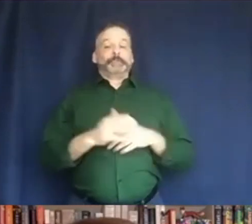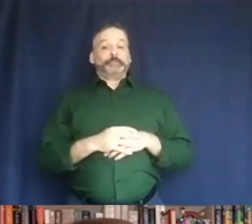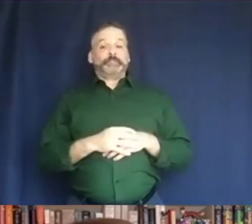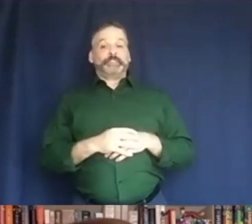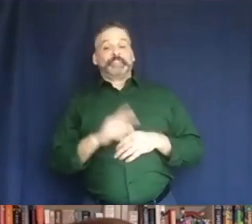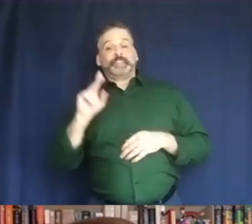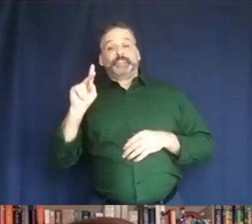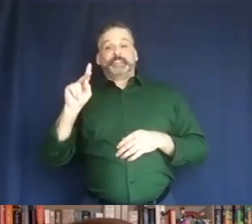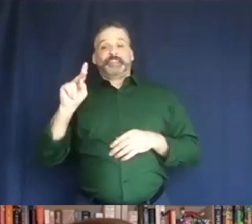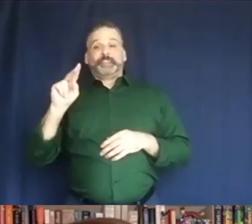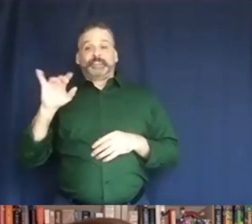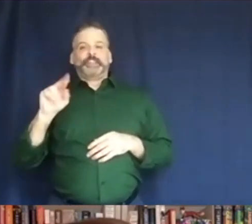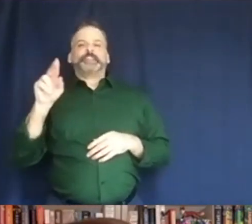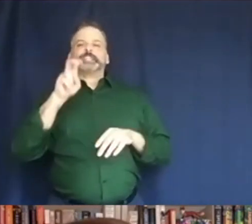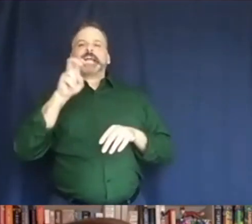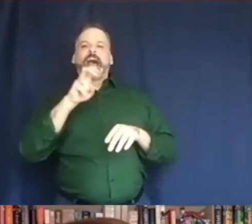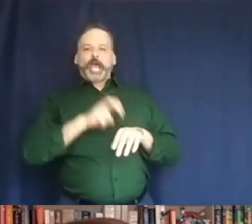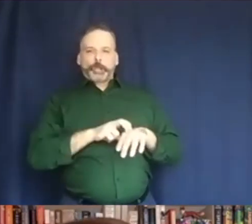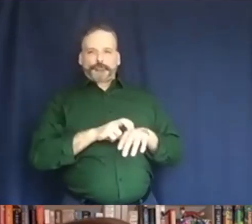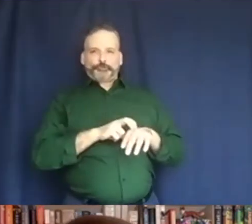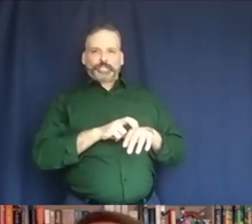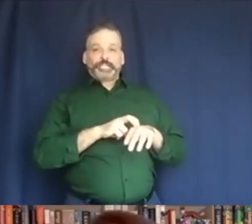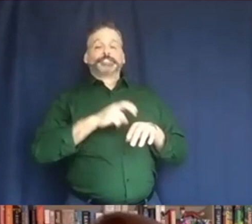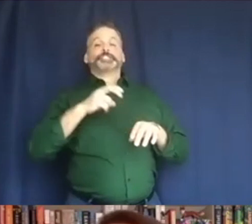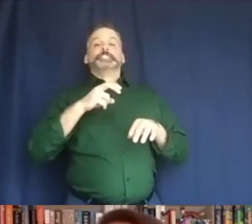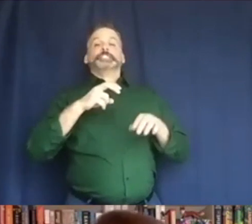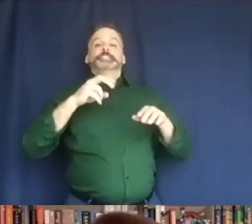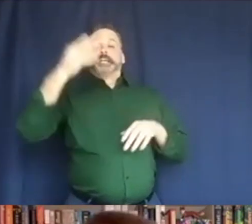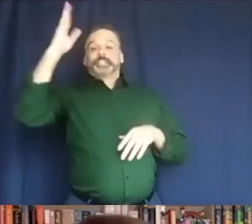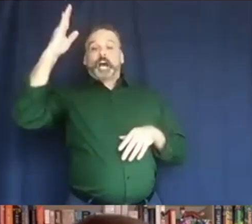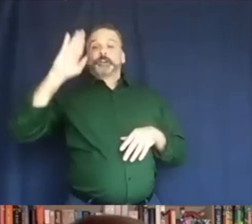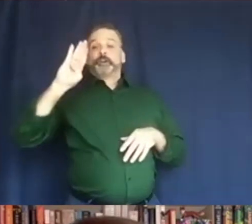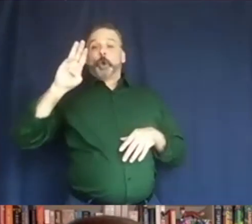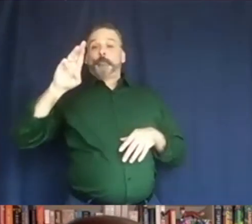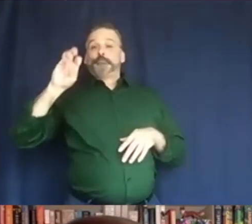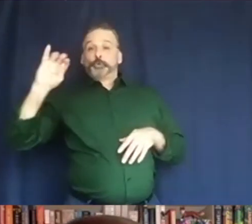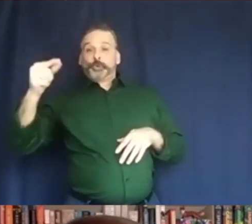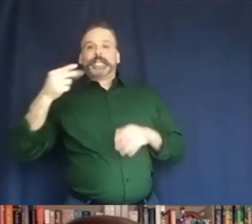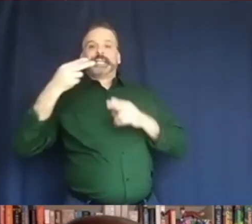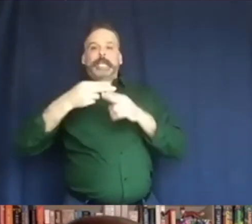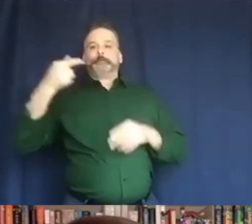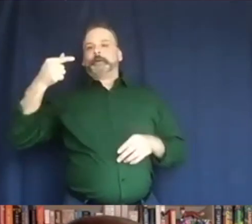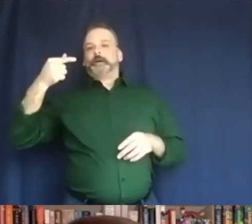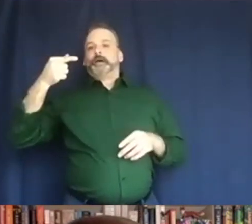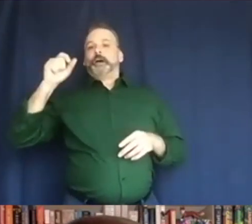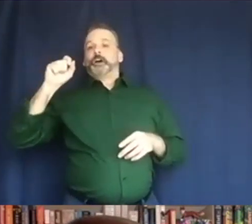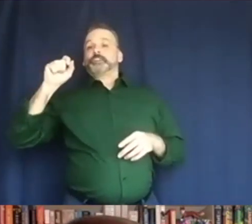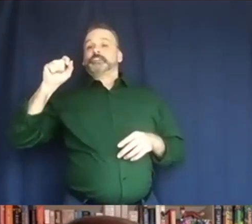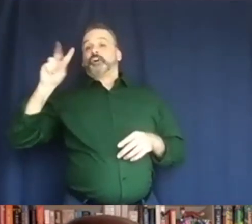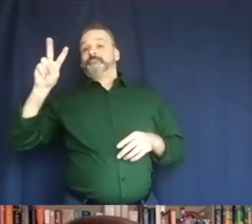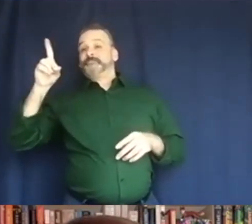I think there's an Irish god of brewing named Govnu, who was apparently quite an amenable fellow